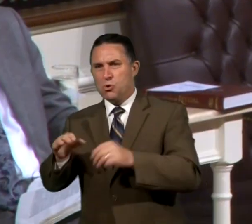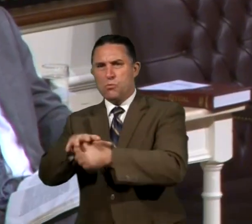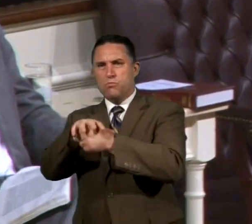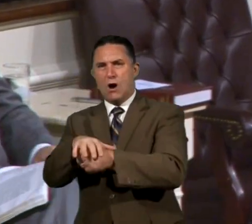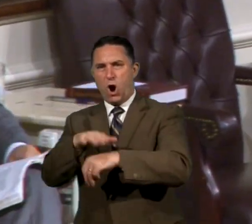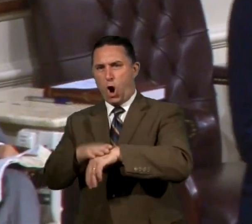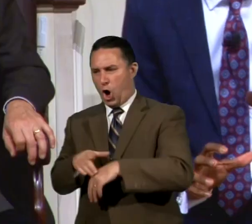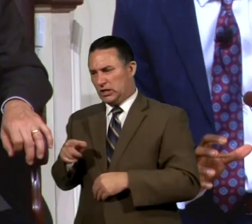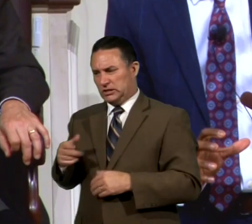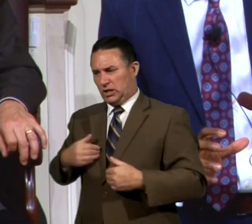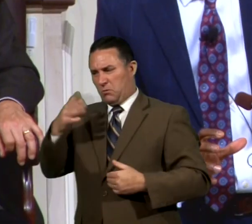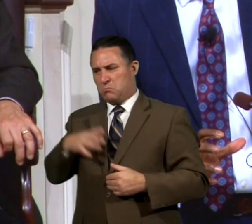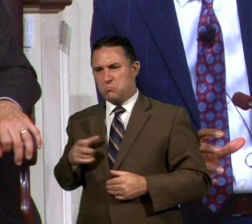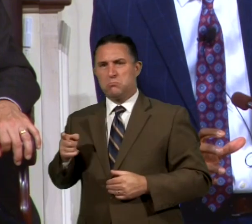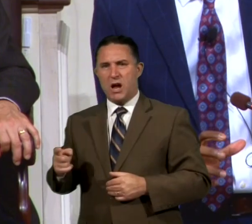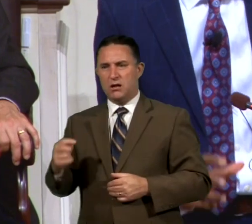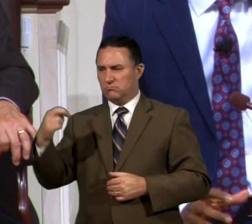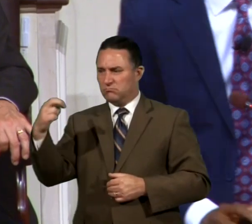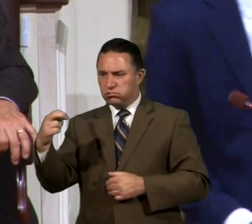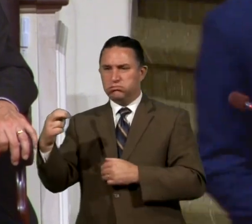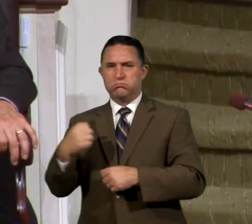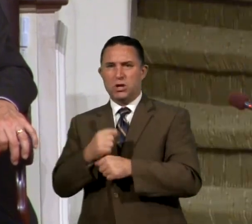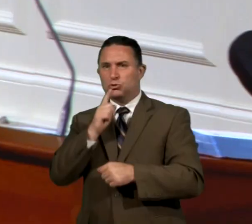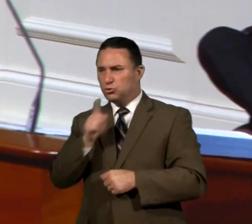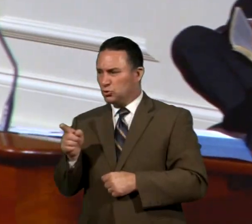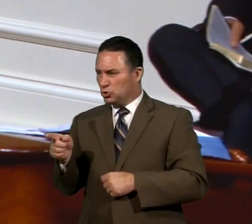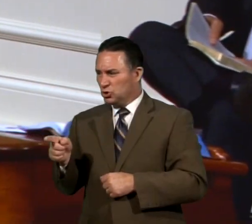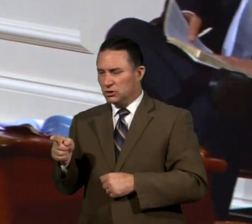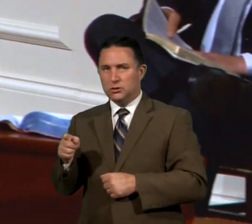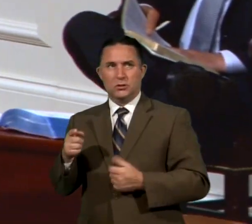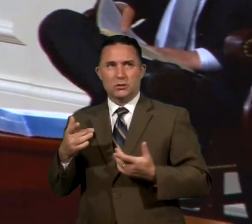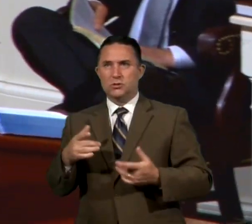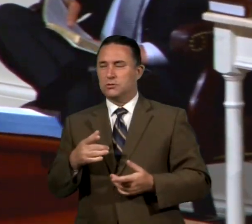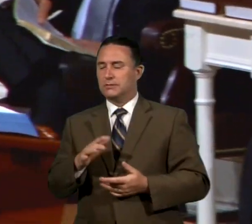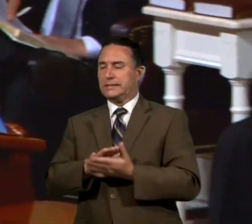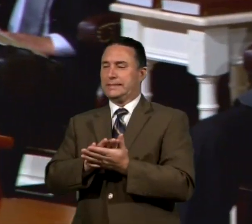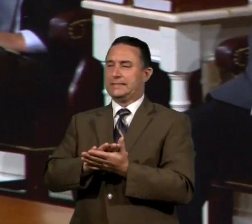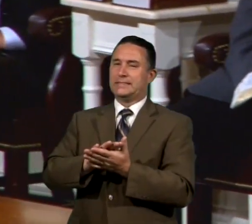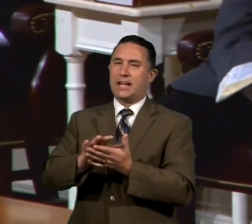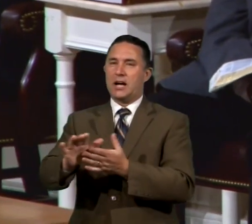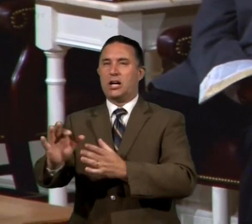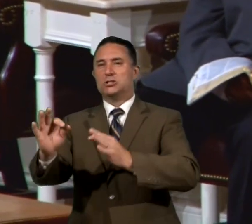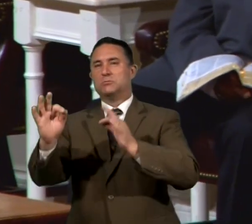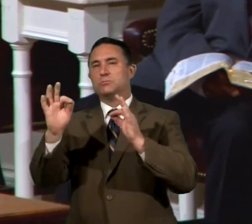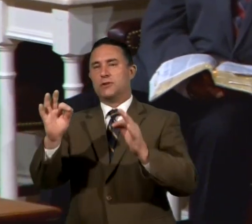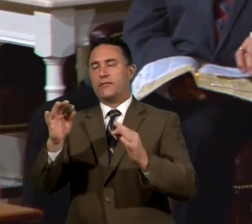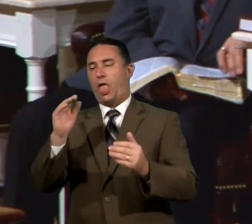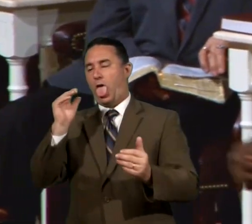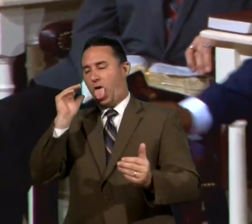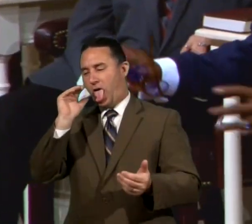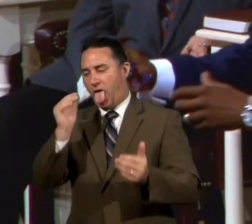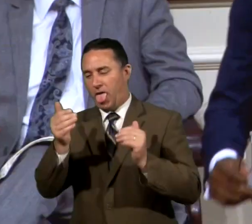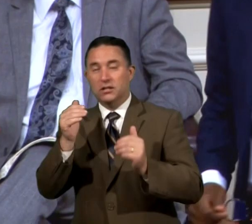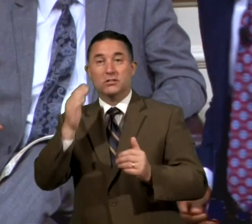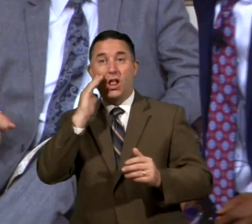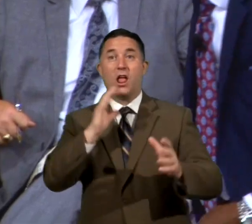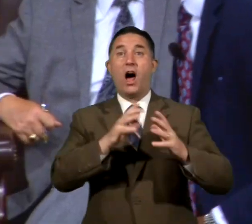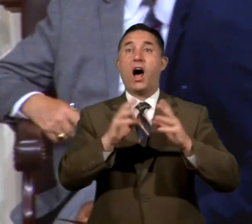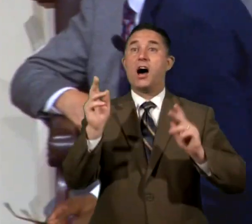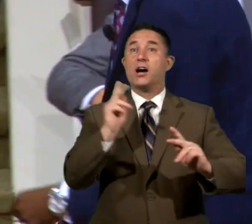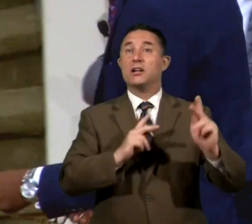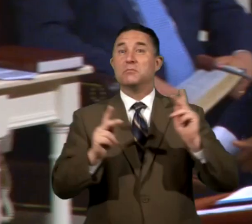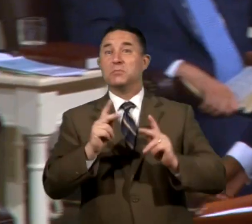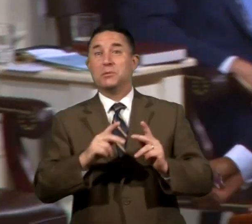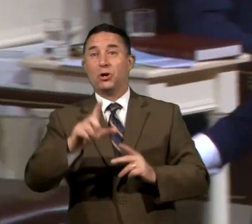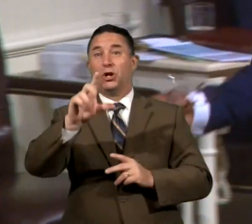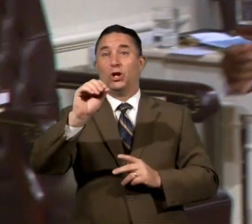pressure on him. I'm going to make sure that the atmosphere is real nice. You know, it was a lot of people in